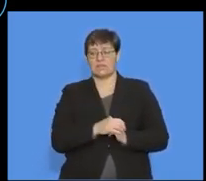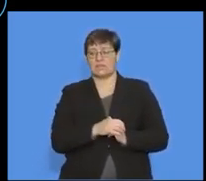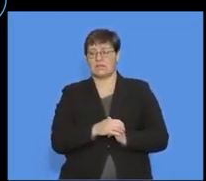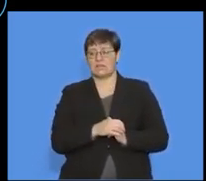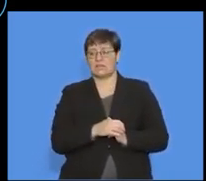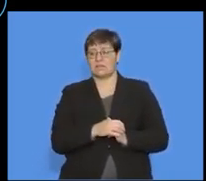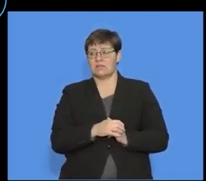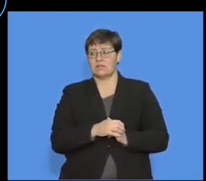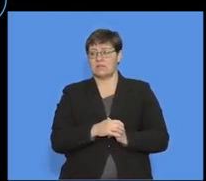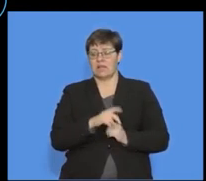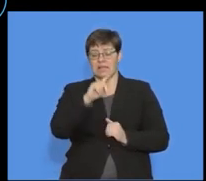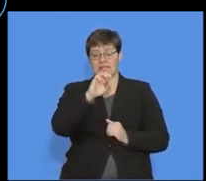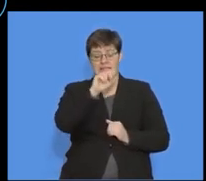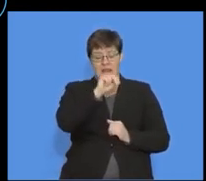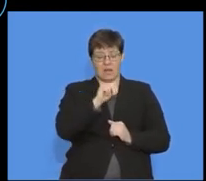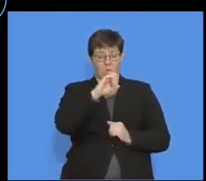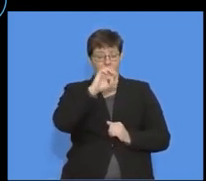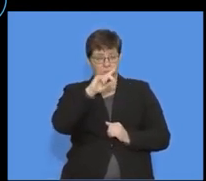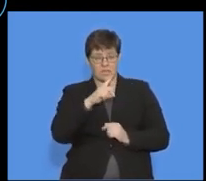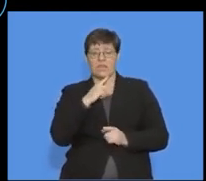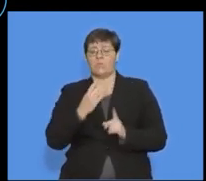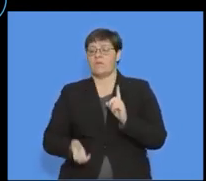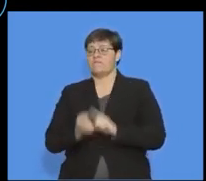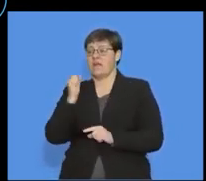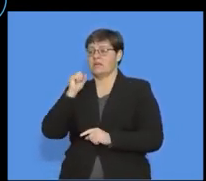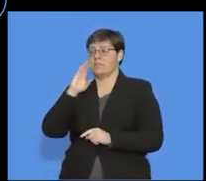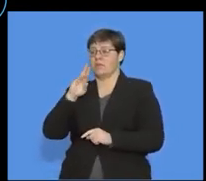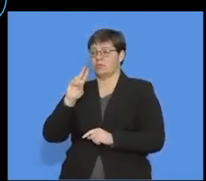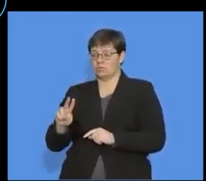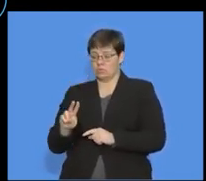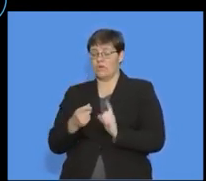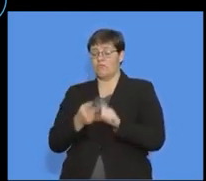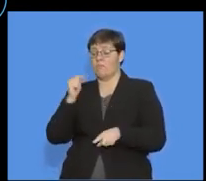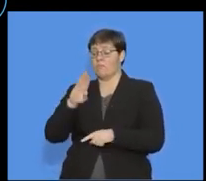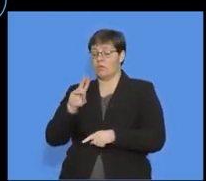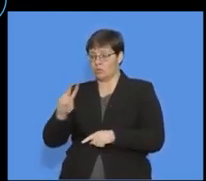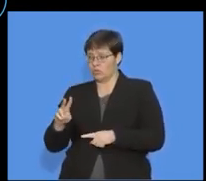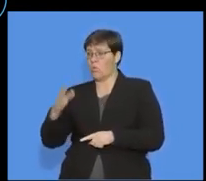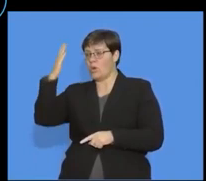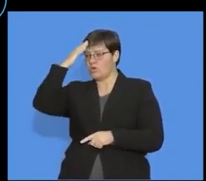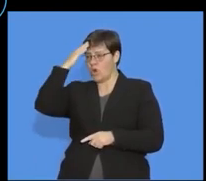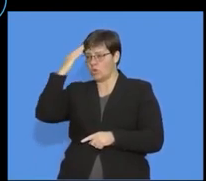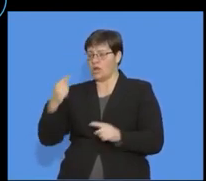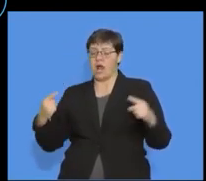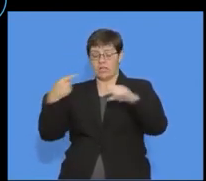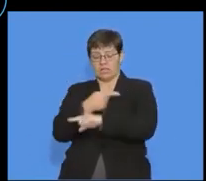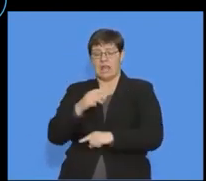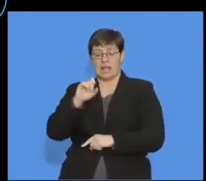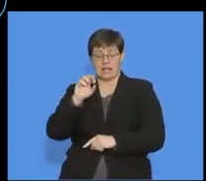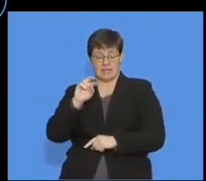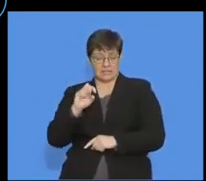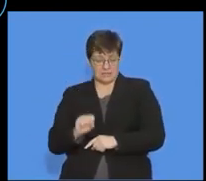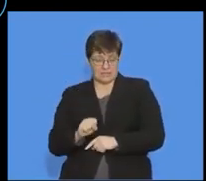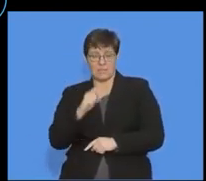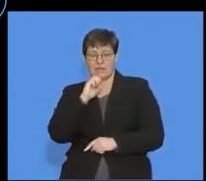that this is 10 chord, and then we found B2, and then from B2 we know we have alternate